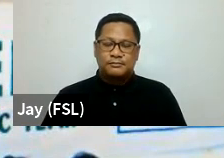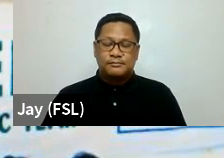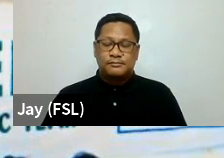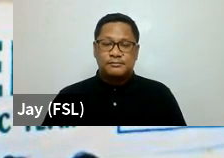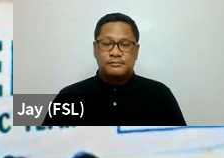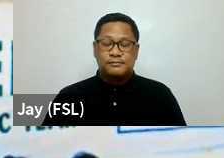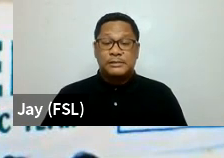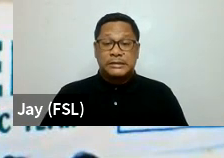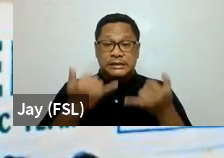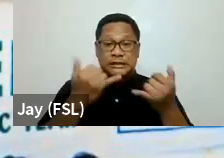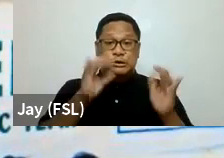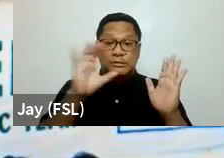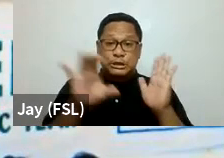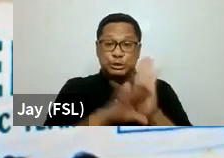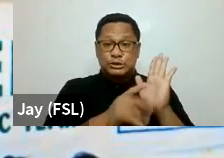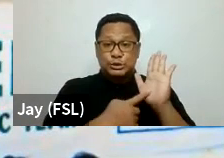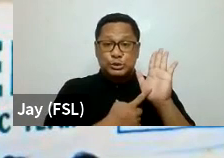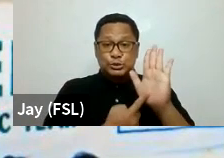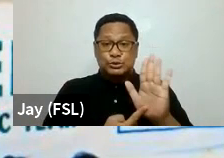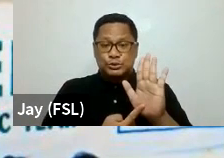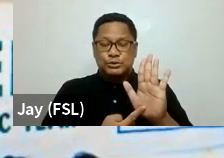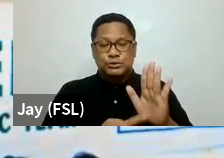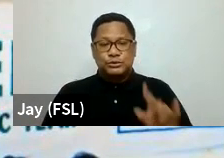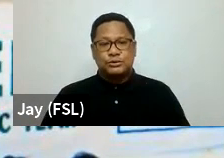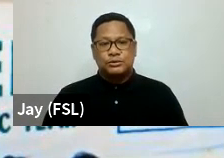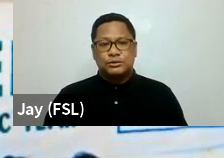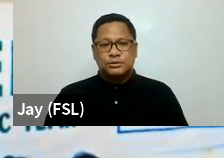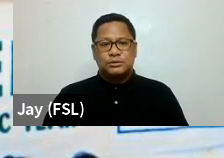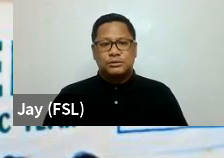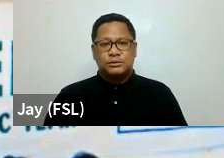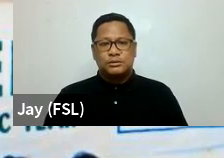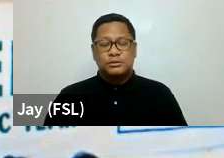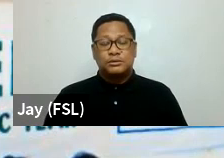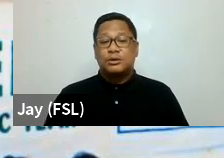this is a picture. Okay, as I mentioned earlier,